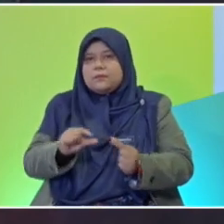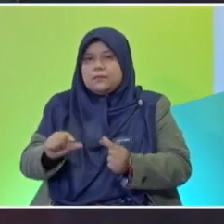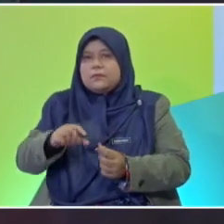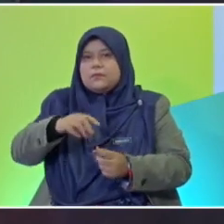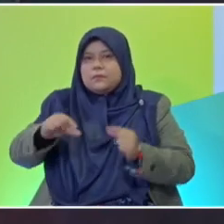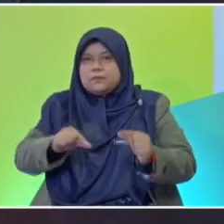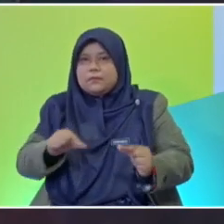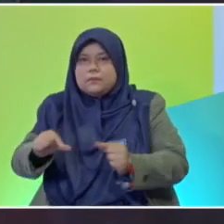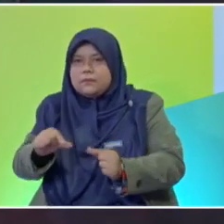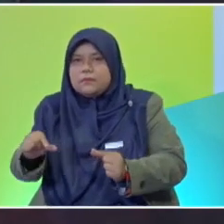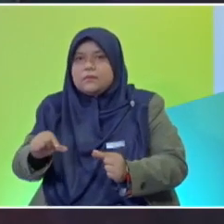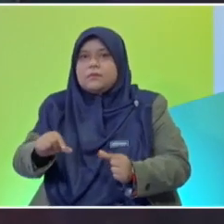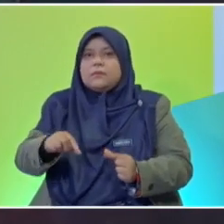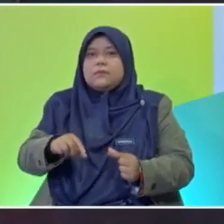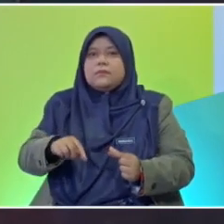moving.